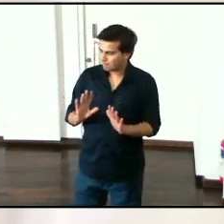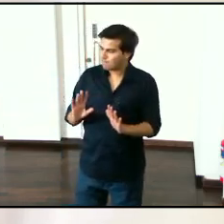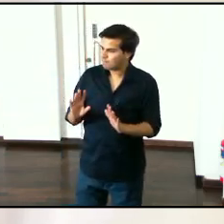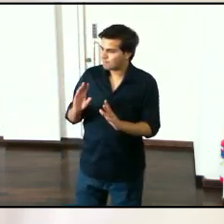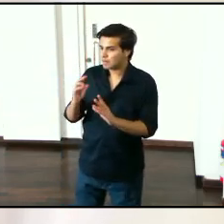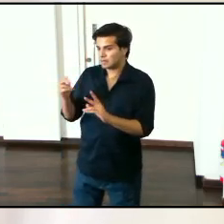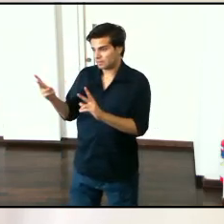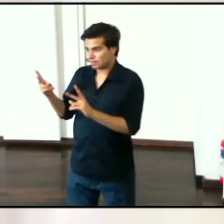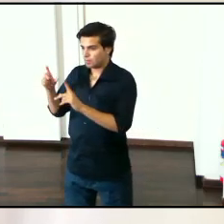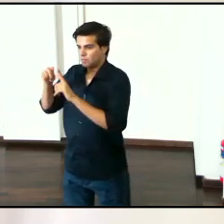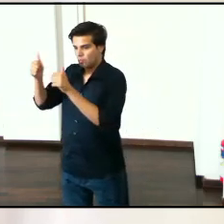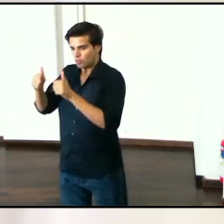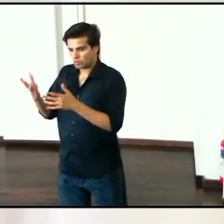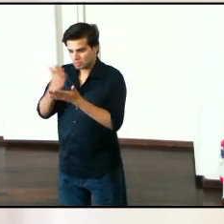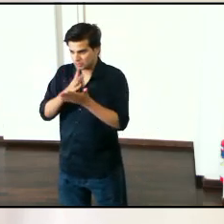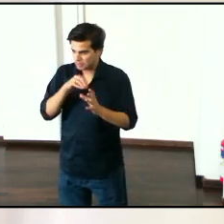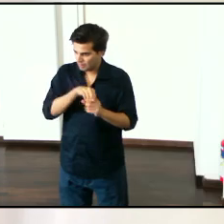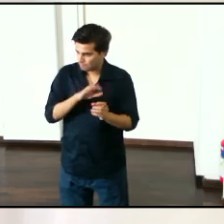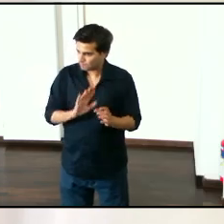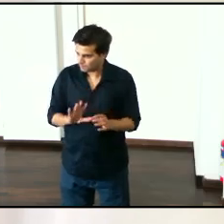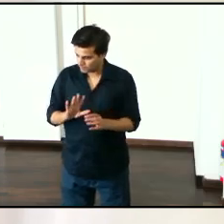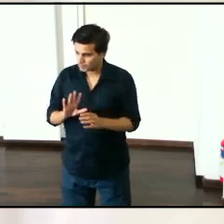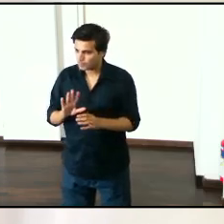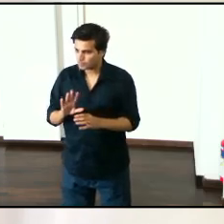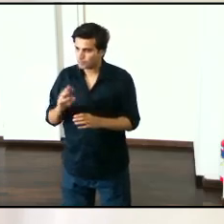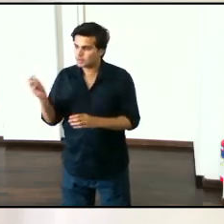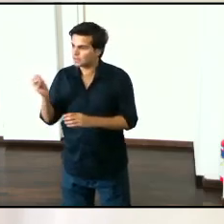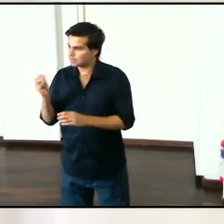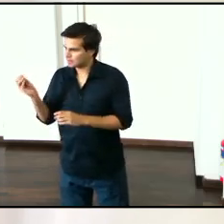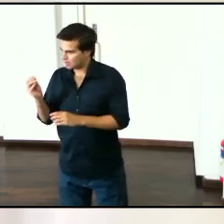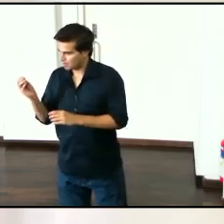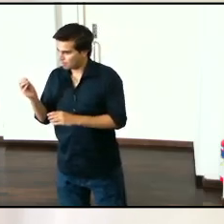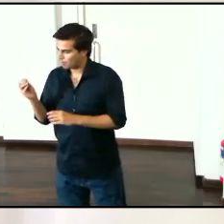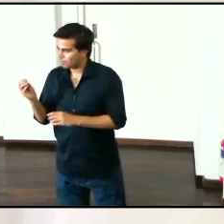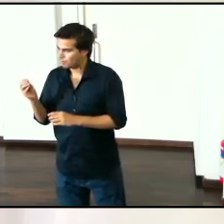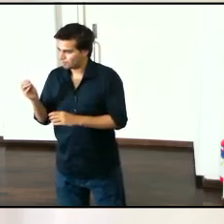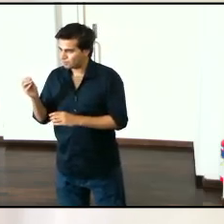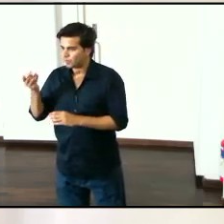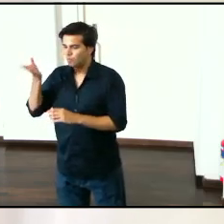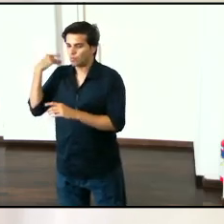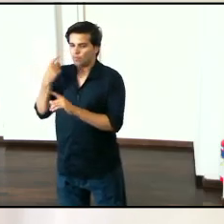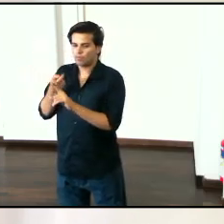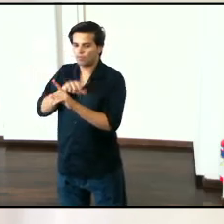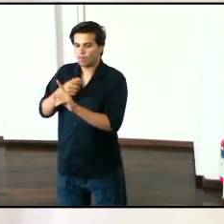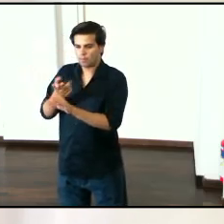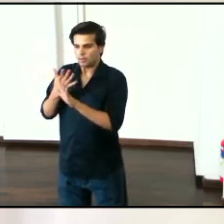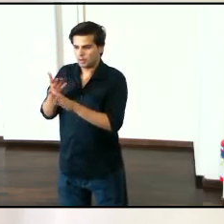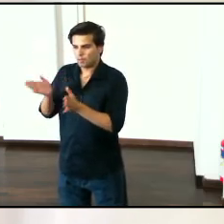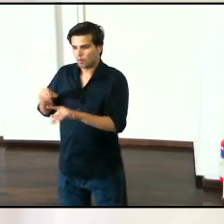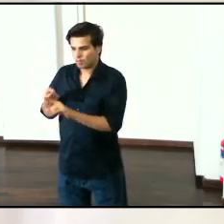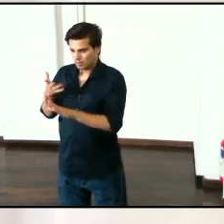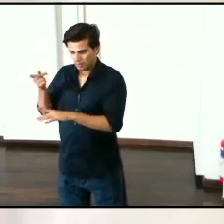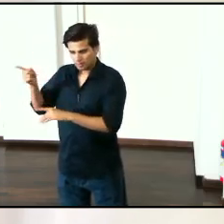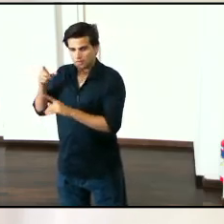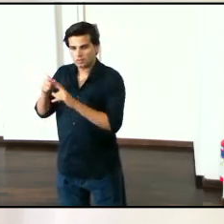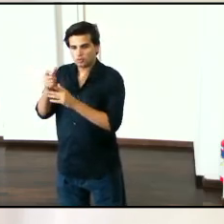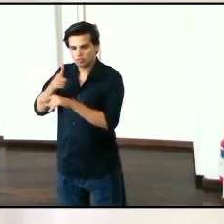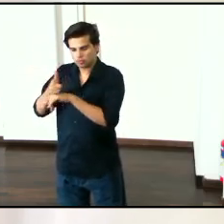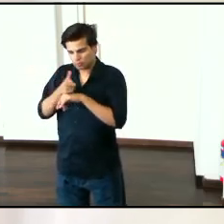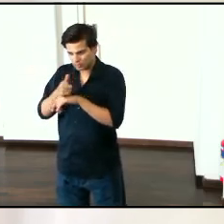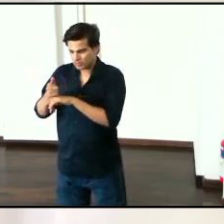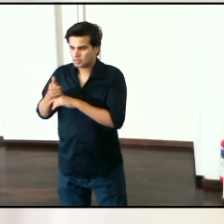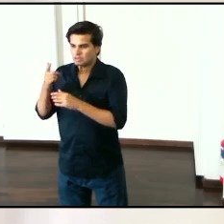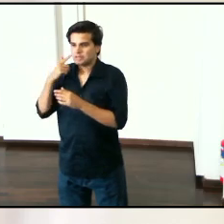kinds of posters that we see. Some of which, at least from Kerala, I have been trying to document for the last